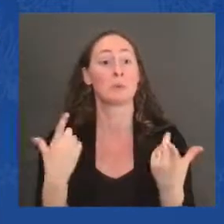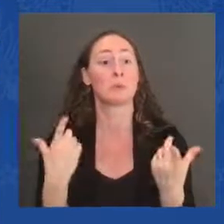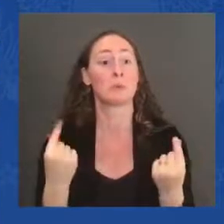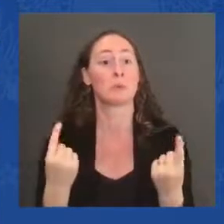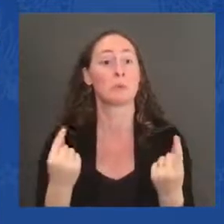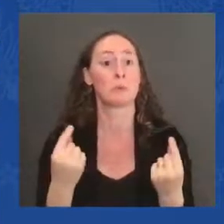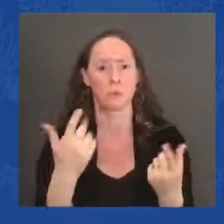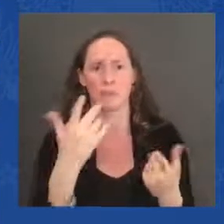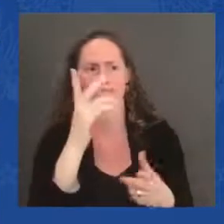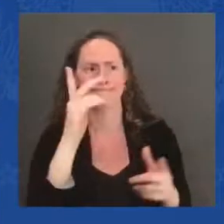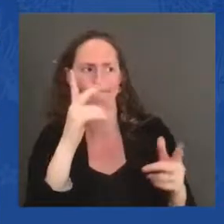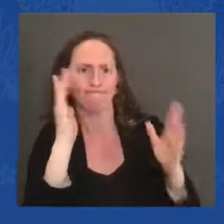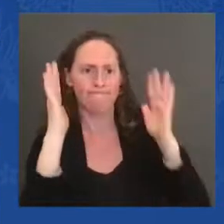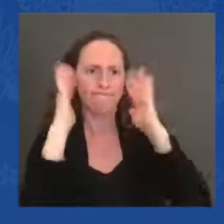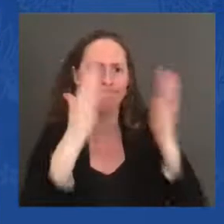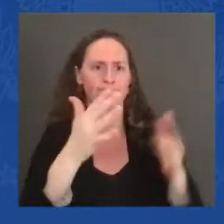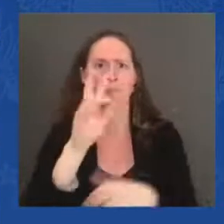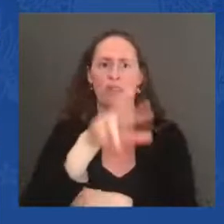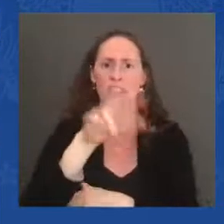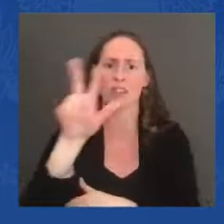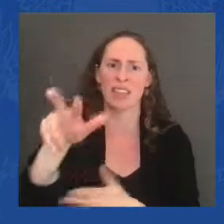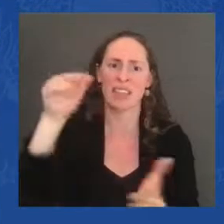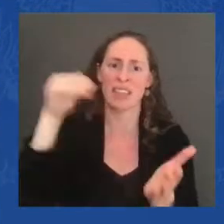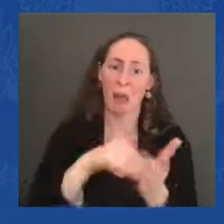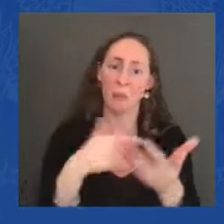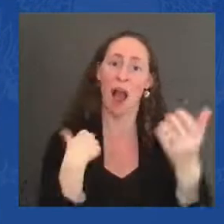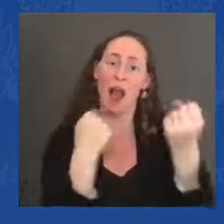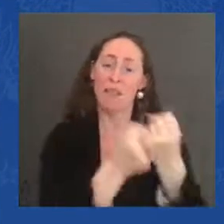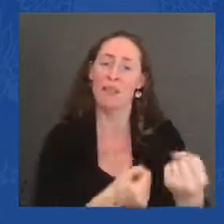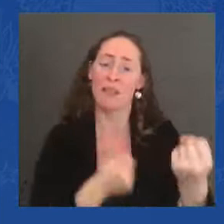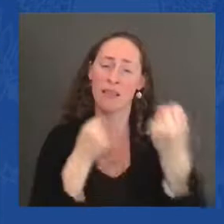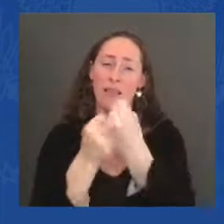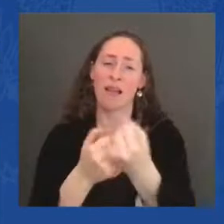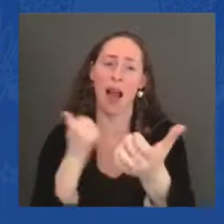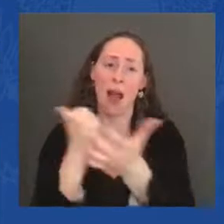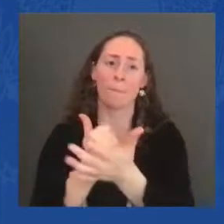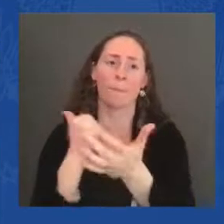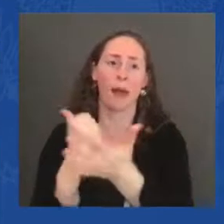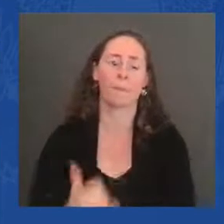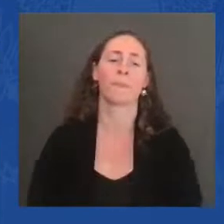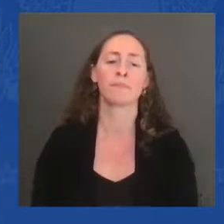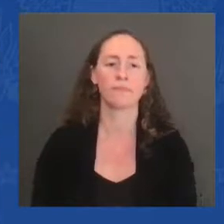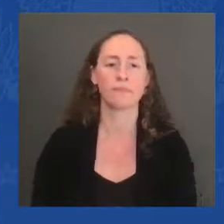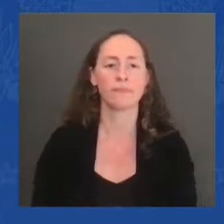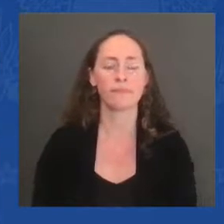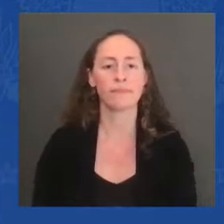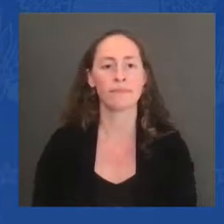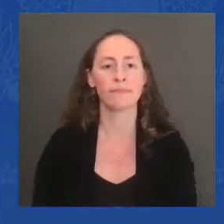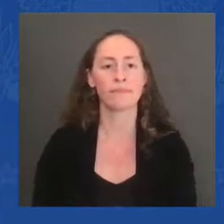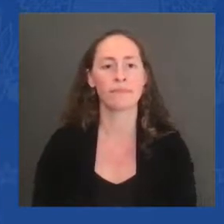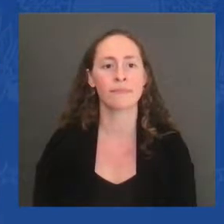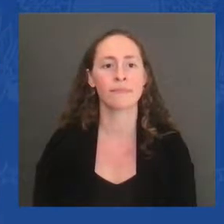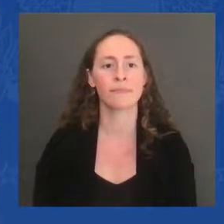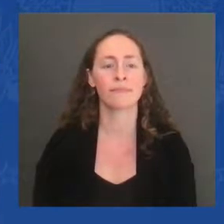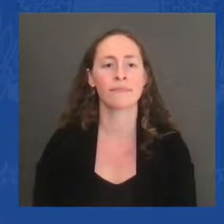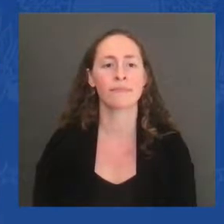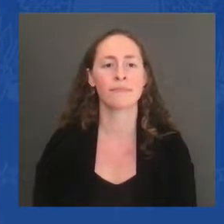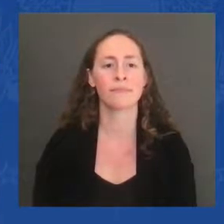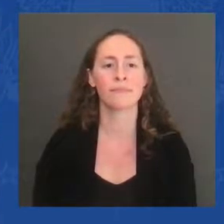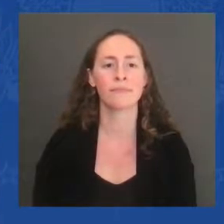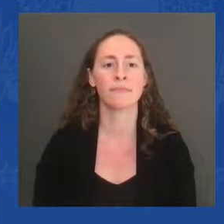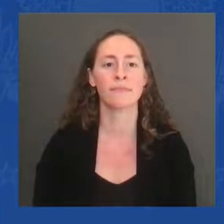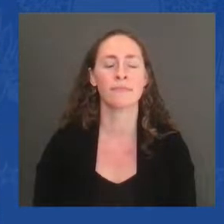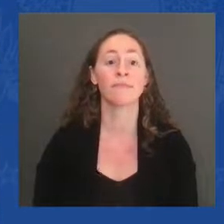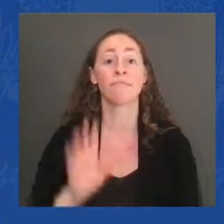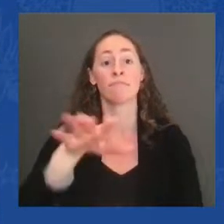country. So states contribute, in addition to that, just hundreds of millions of dollars annually to provide